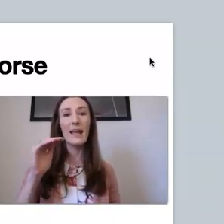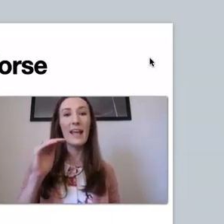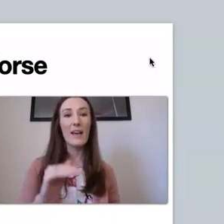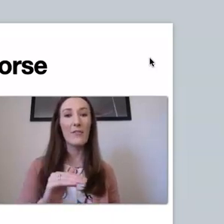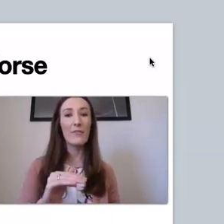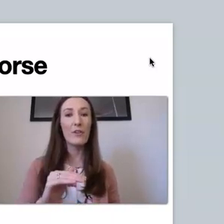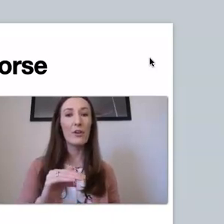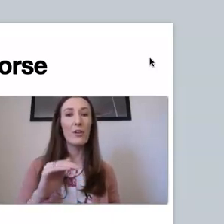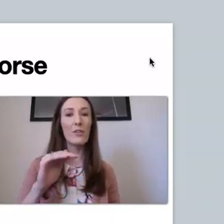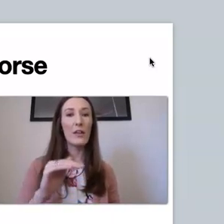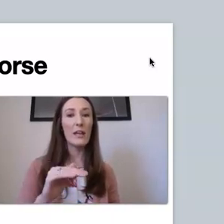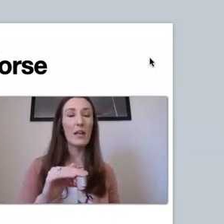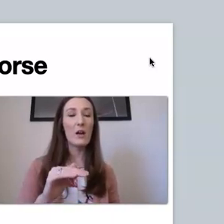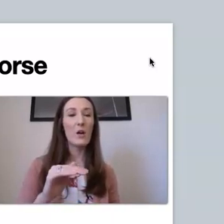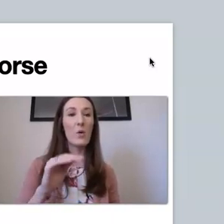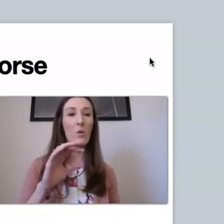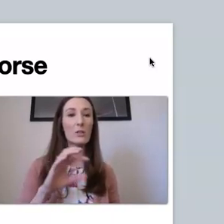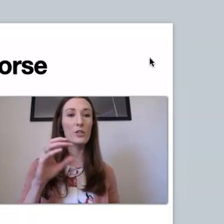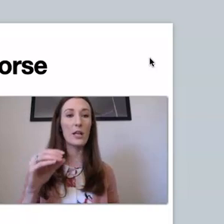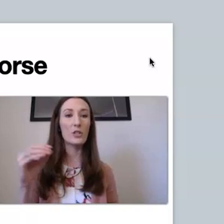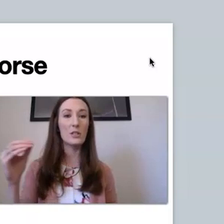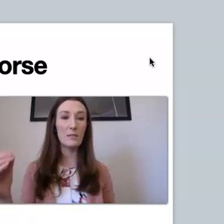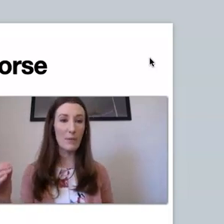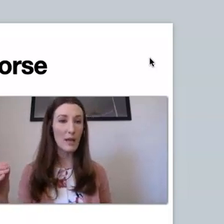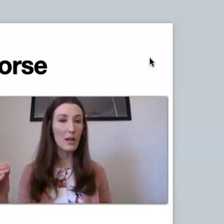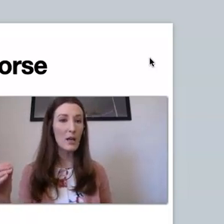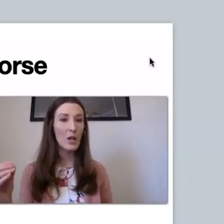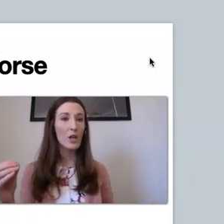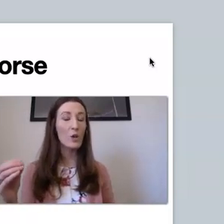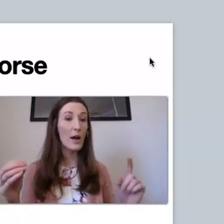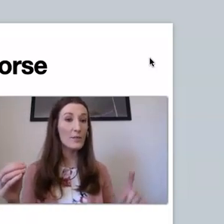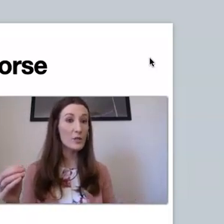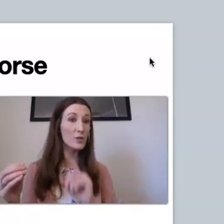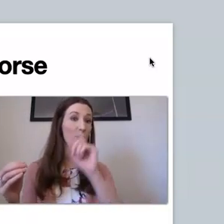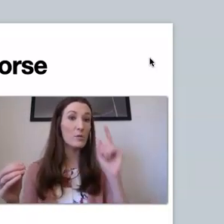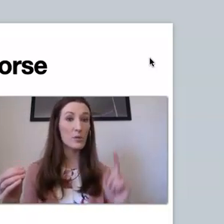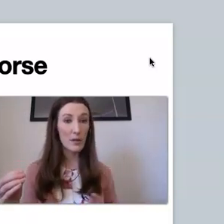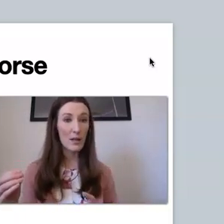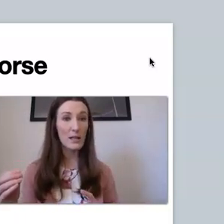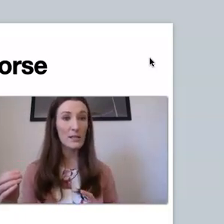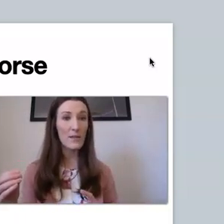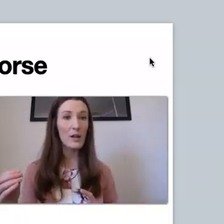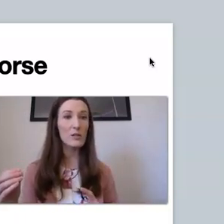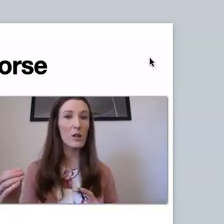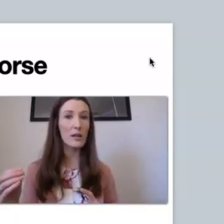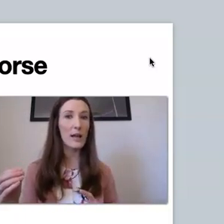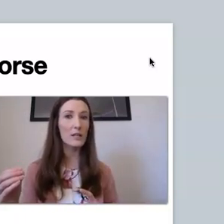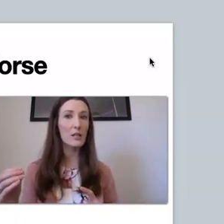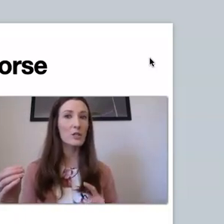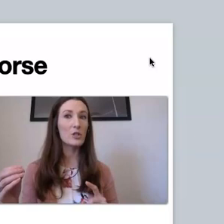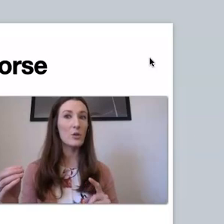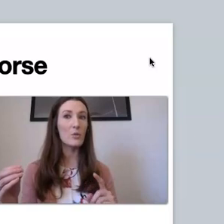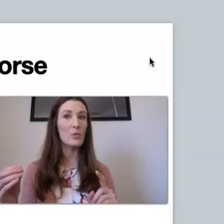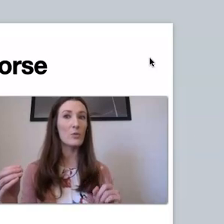Then, if the horse changes speed, you have to do those three classifiers all